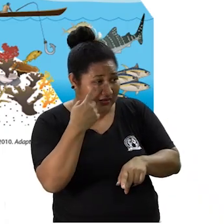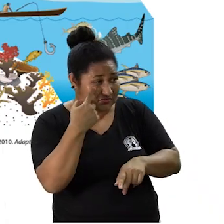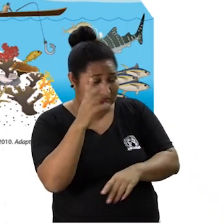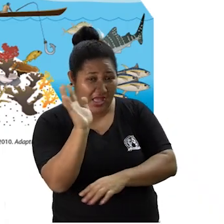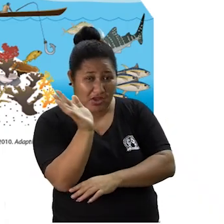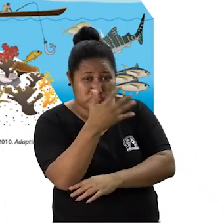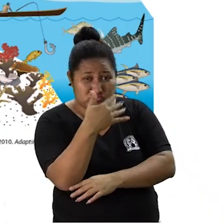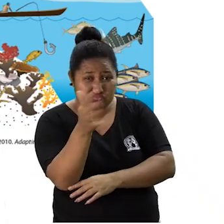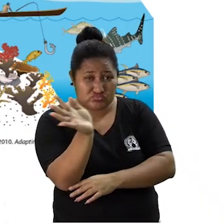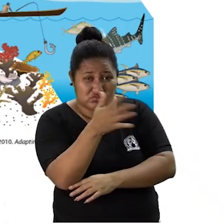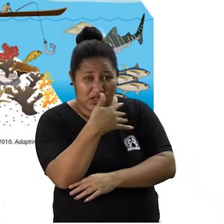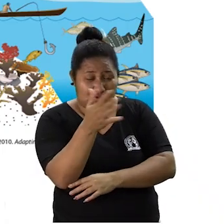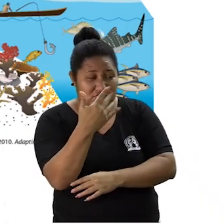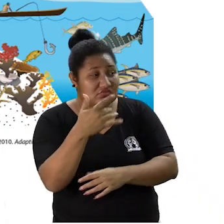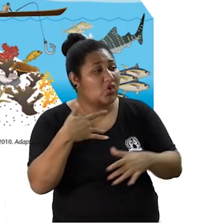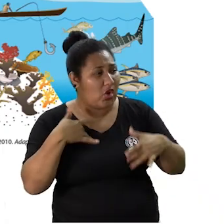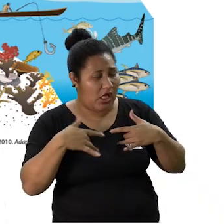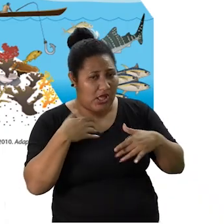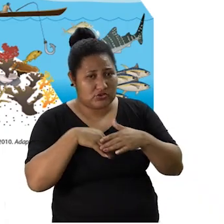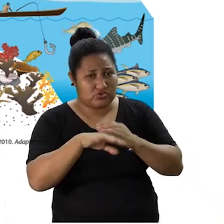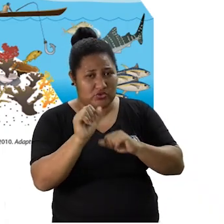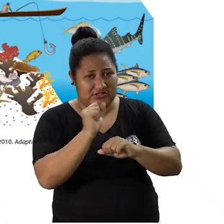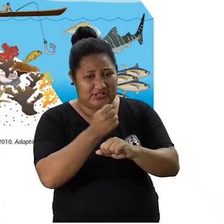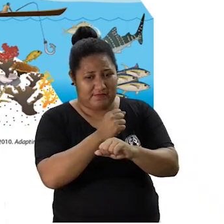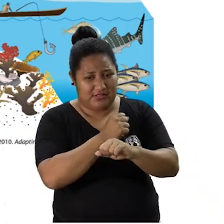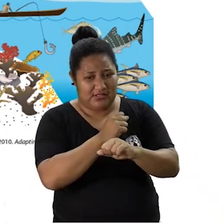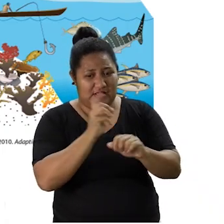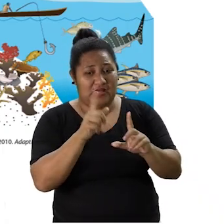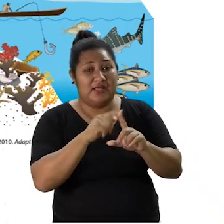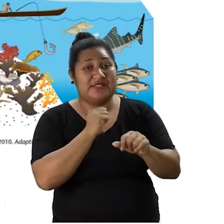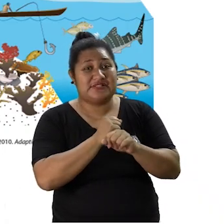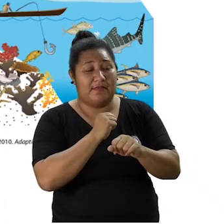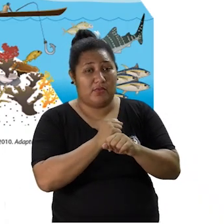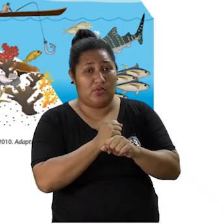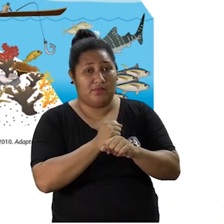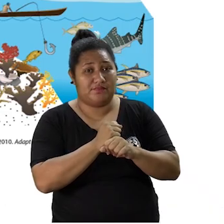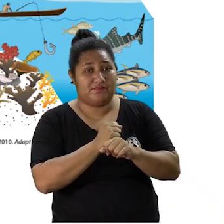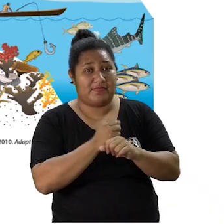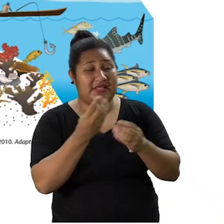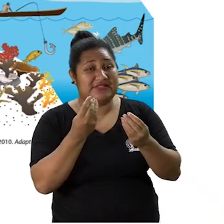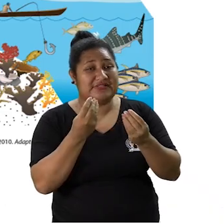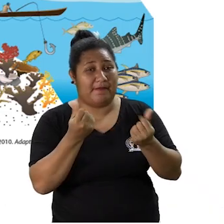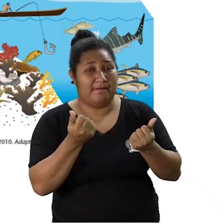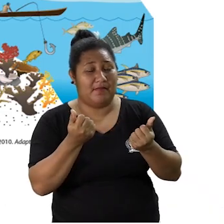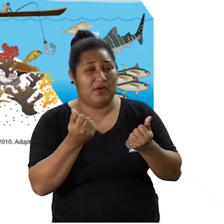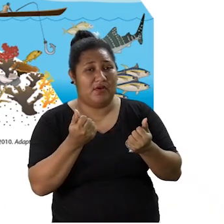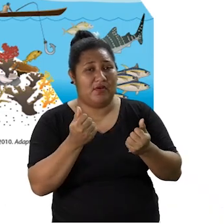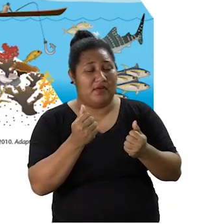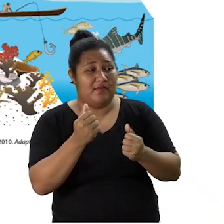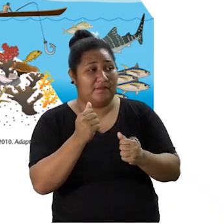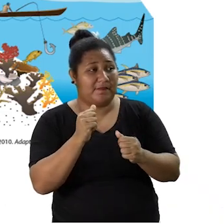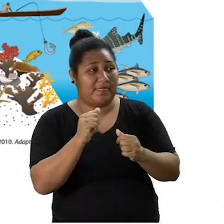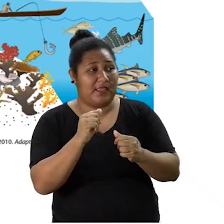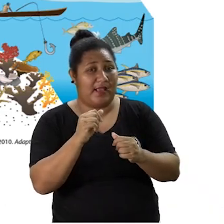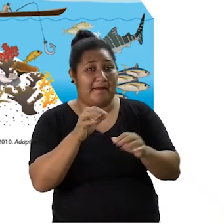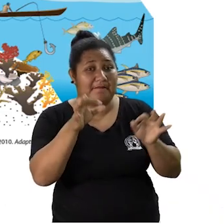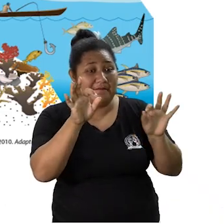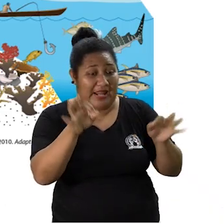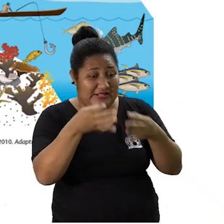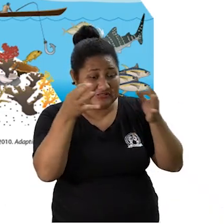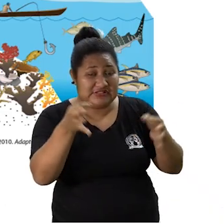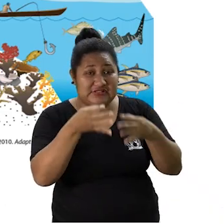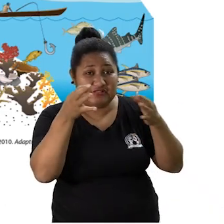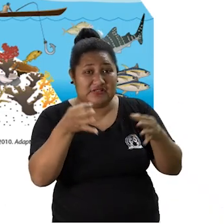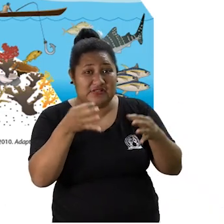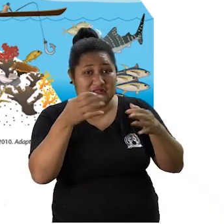o la au nei o le tonu o sami. An example of some of the plants that grow under the ocean